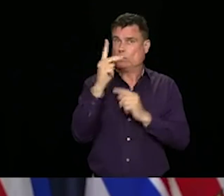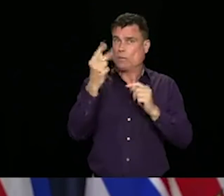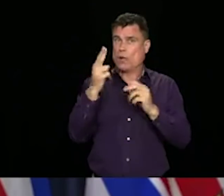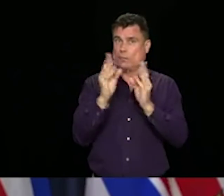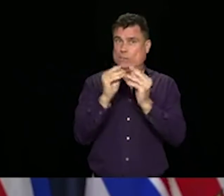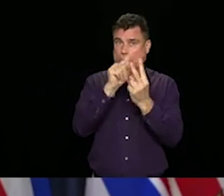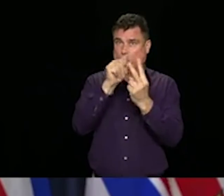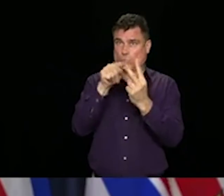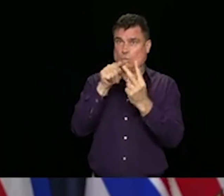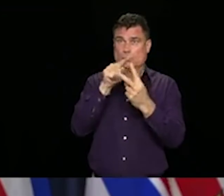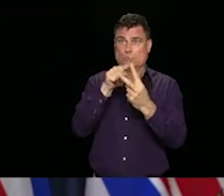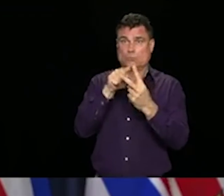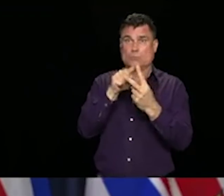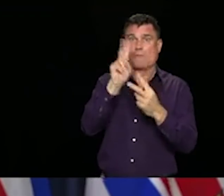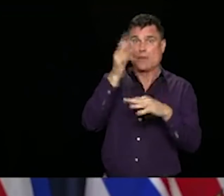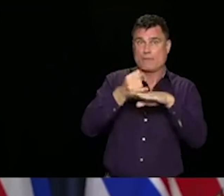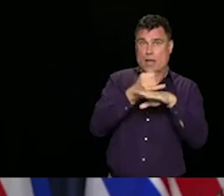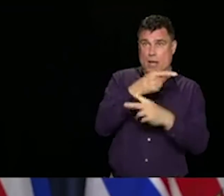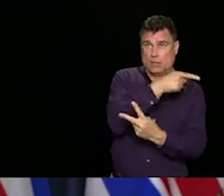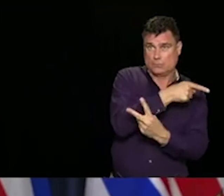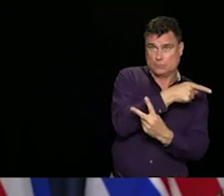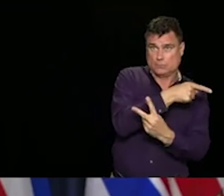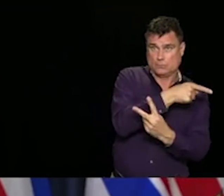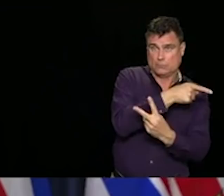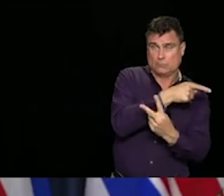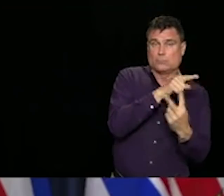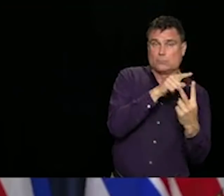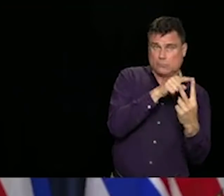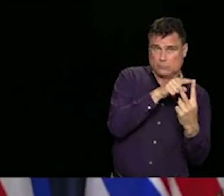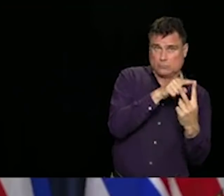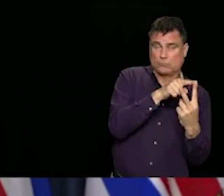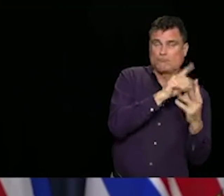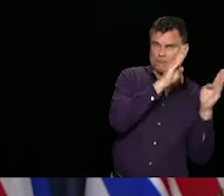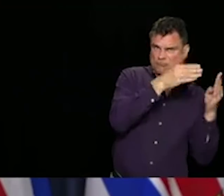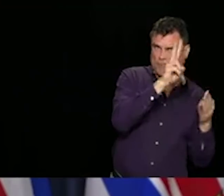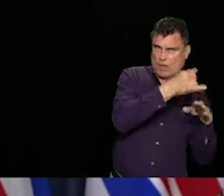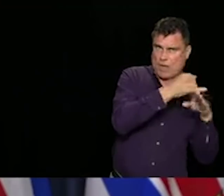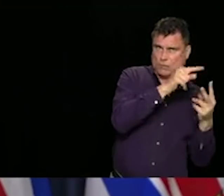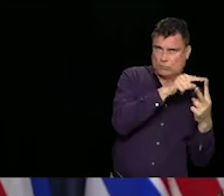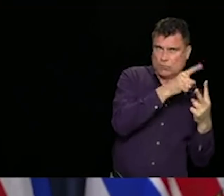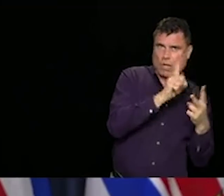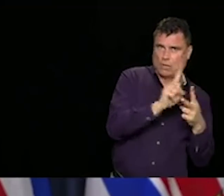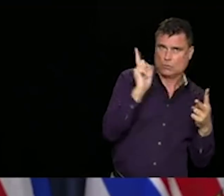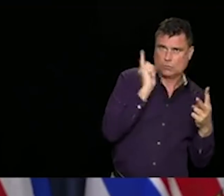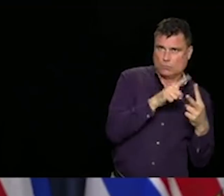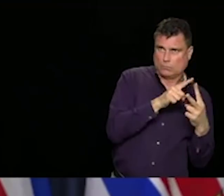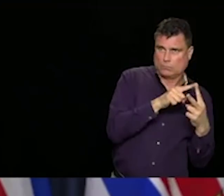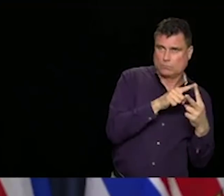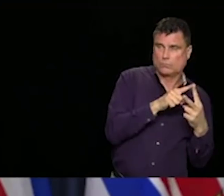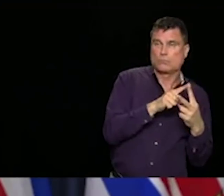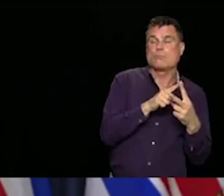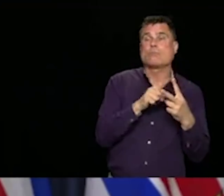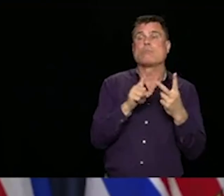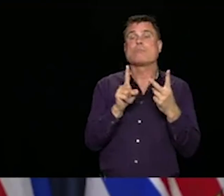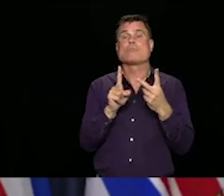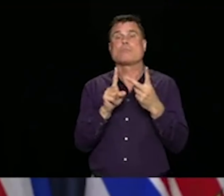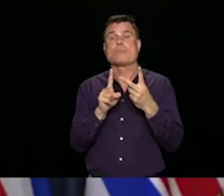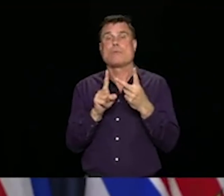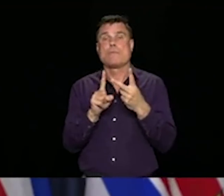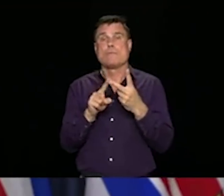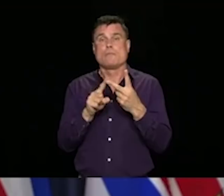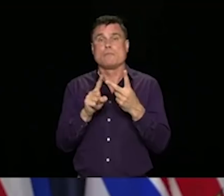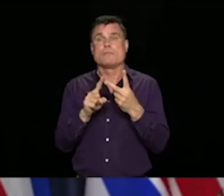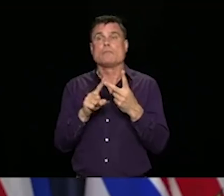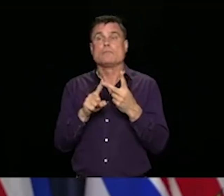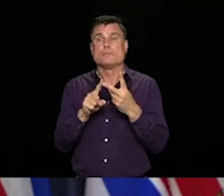Island Health that was chaired by or emceed by Ronna Ray Leonard, the MLA for the Comox Valley, and Norm Letnick, the opposition health critic.